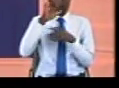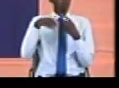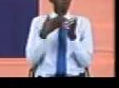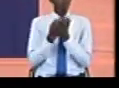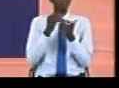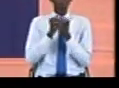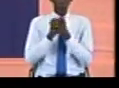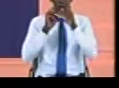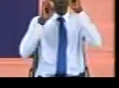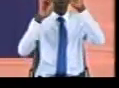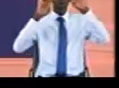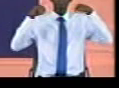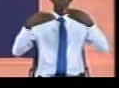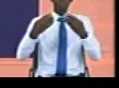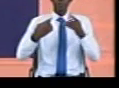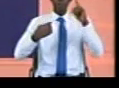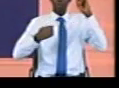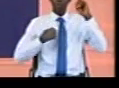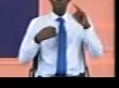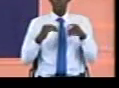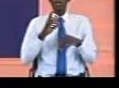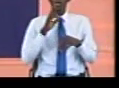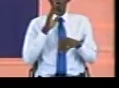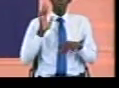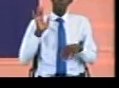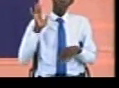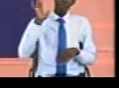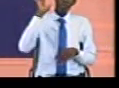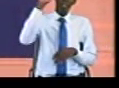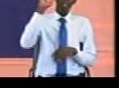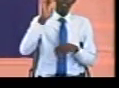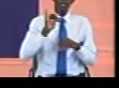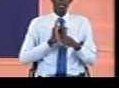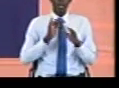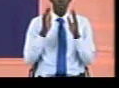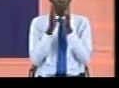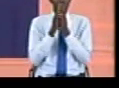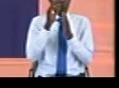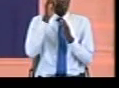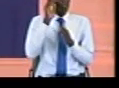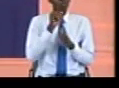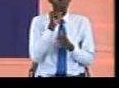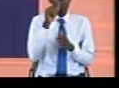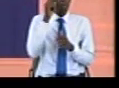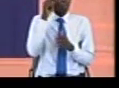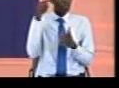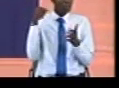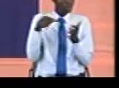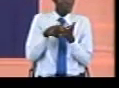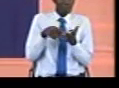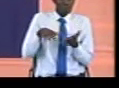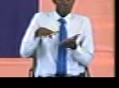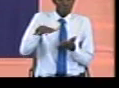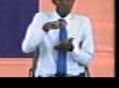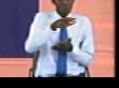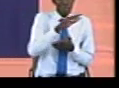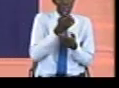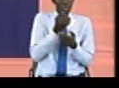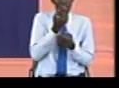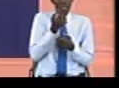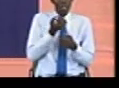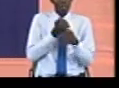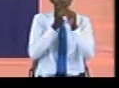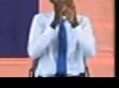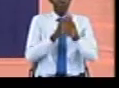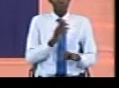verse 20, neither pray I for these alone. What that means is, neither pray I for these 11 disciples and not